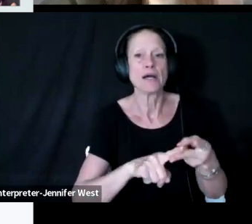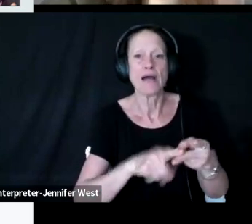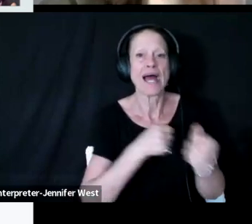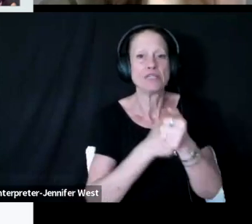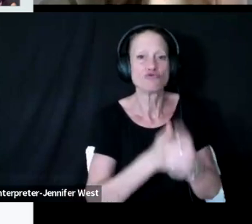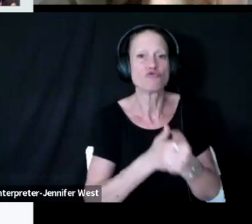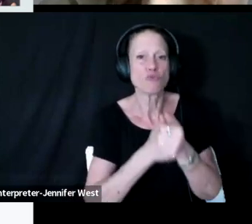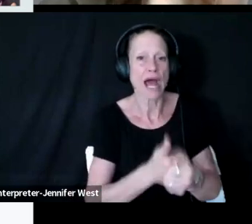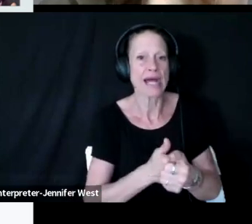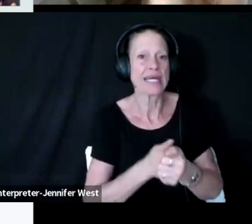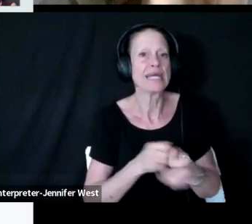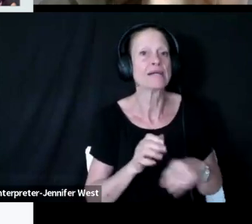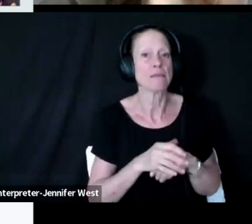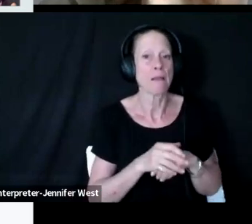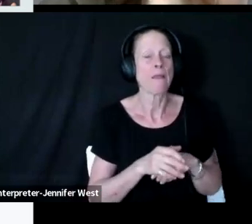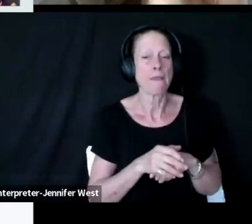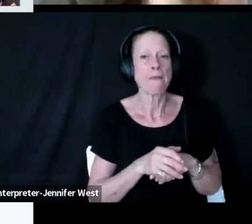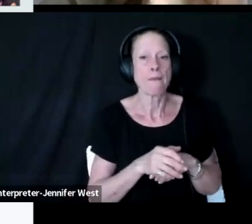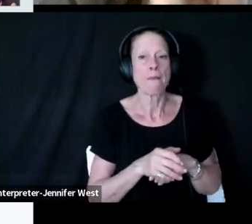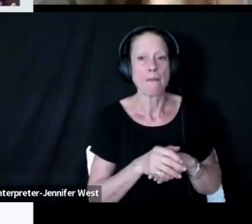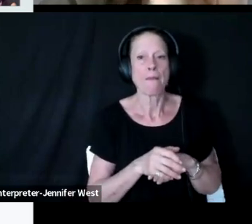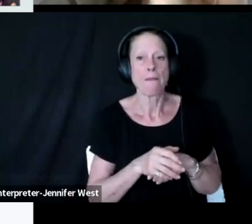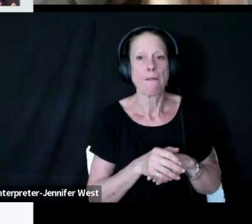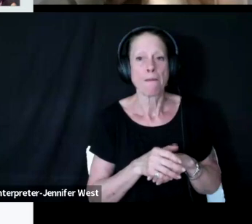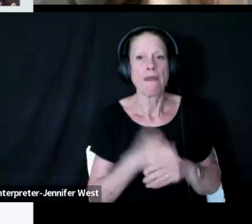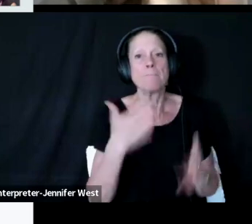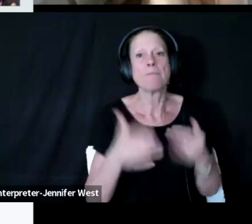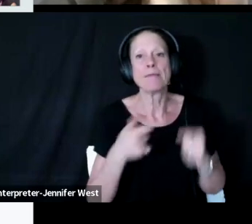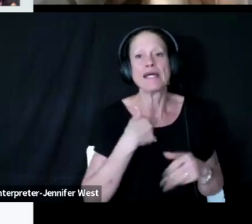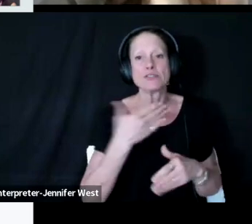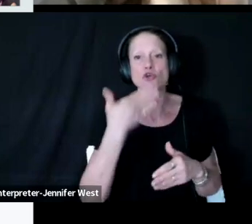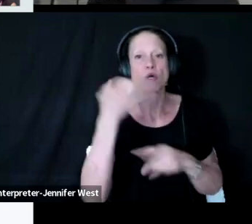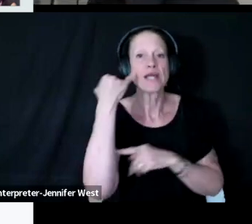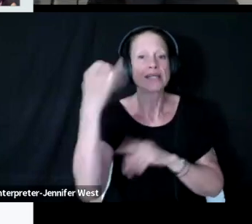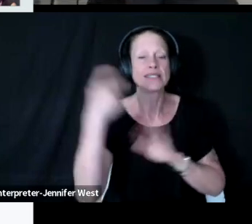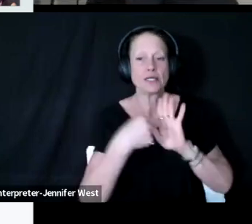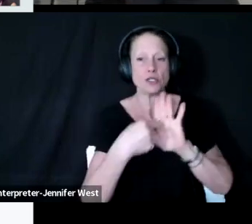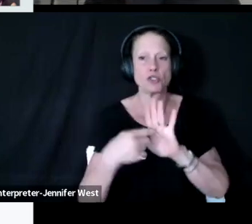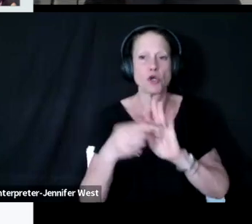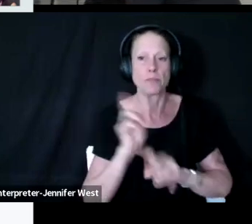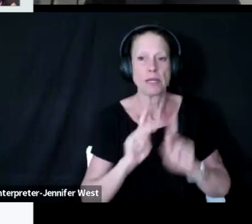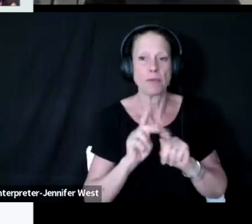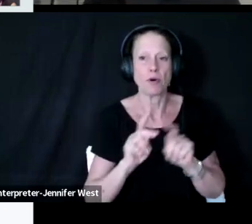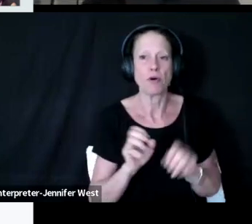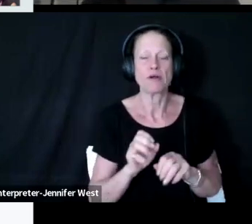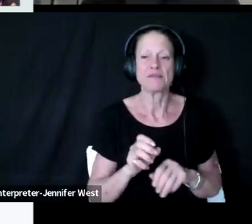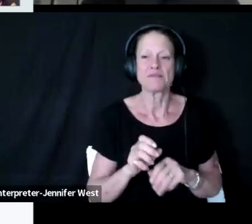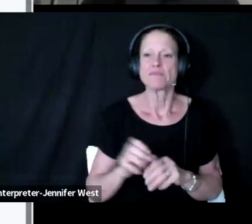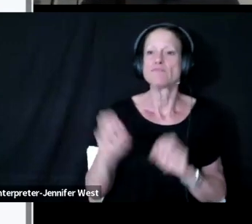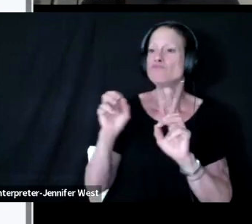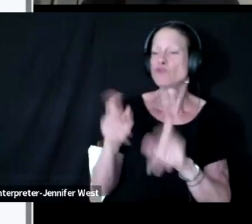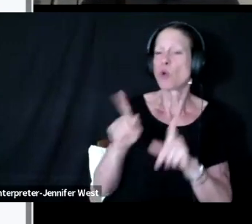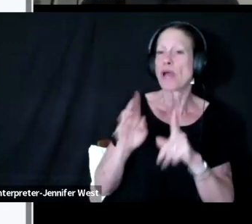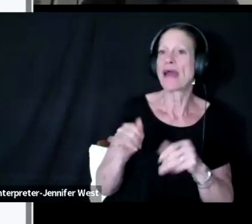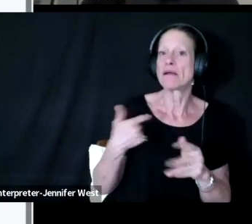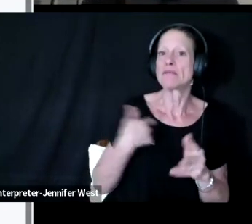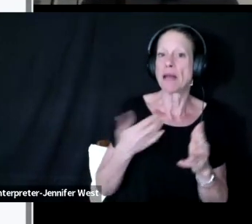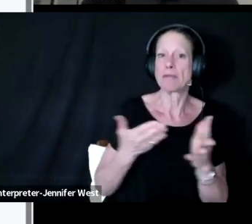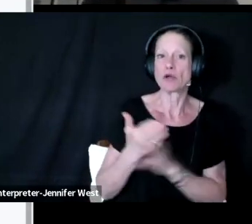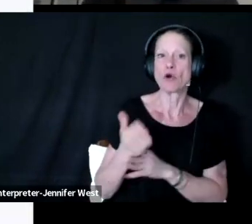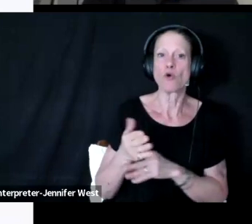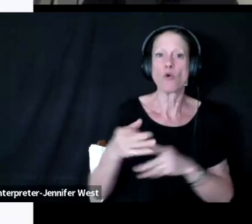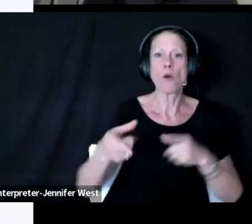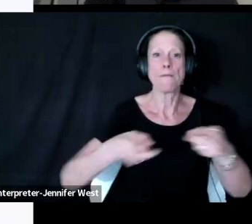think about, but it might be a fun addition to show people. Okay. Yeah, let me go through the